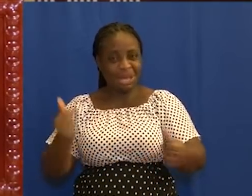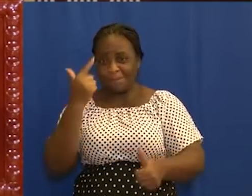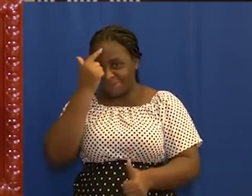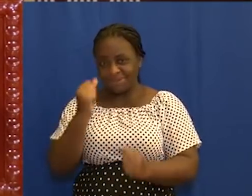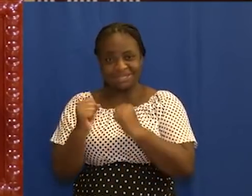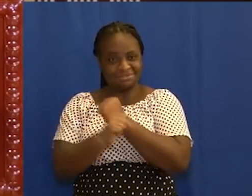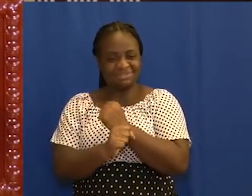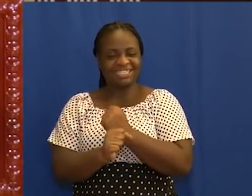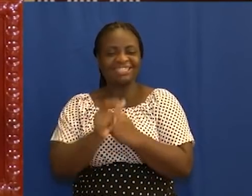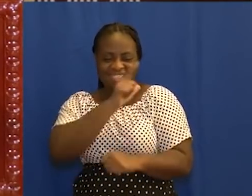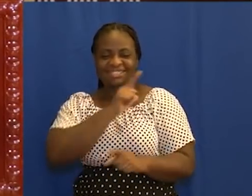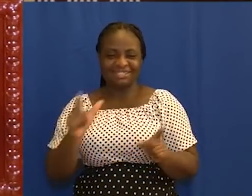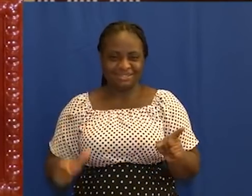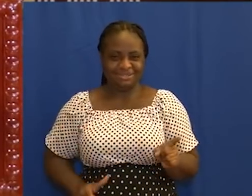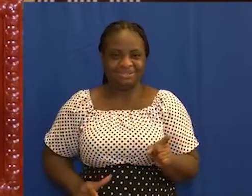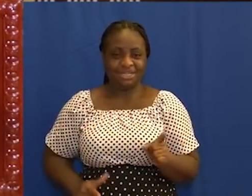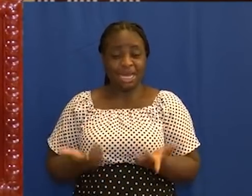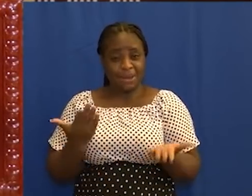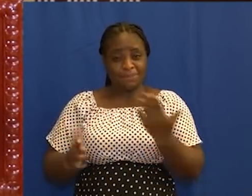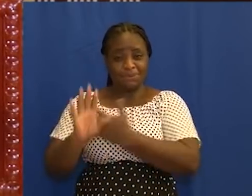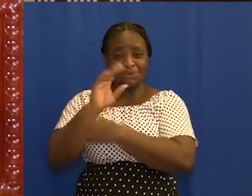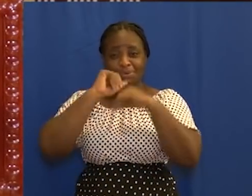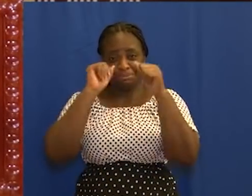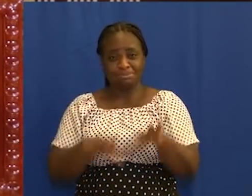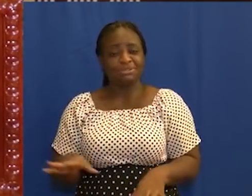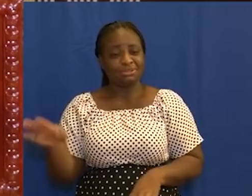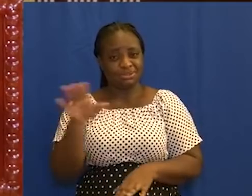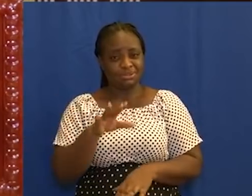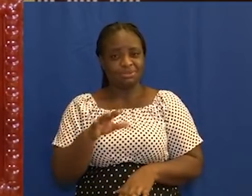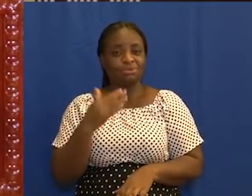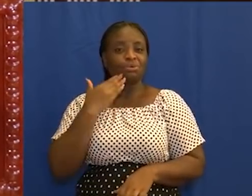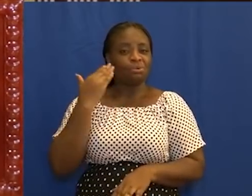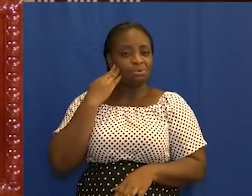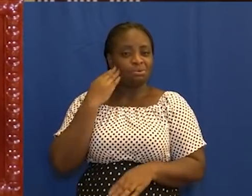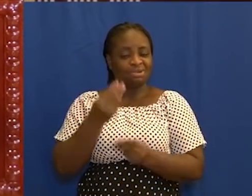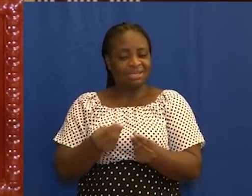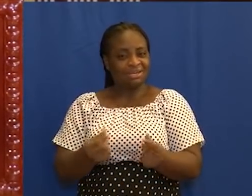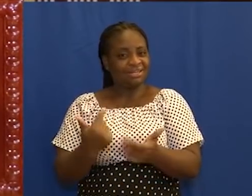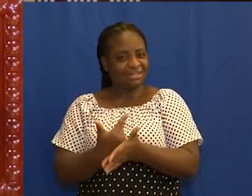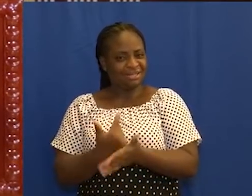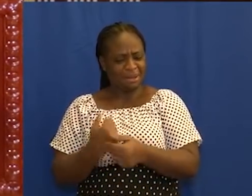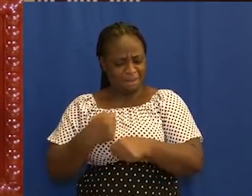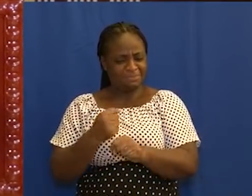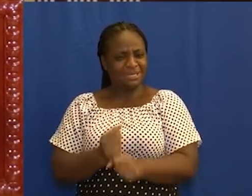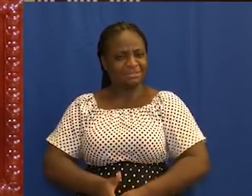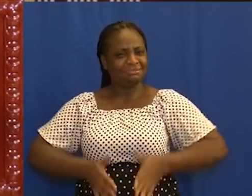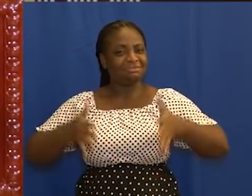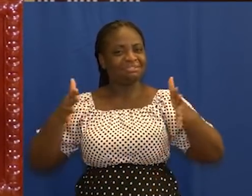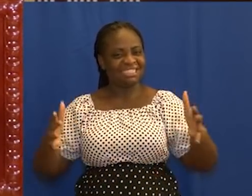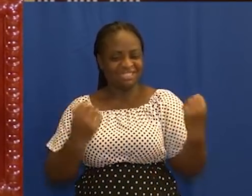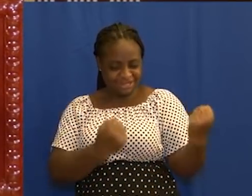the battle is the Lord's. May God bless us all in our homeland Ghana and make her